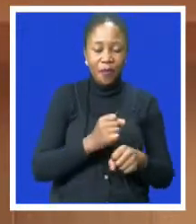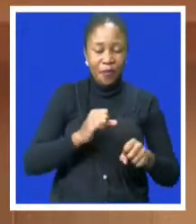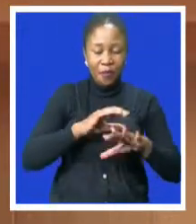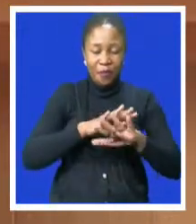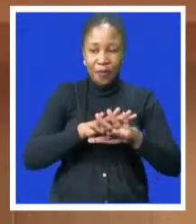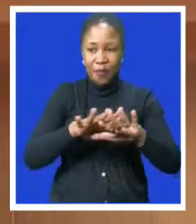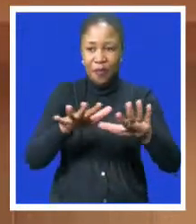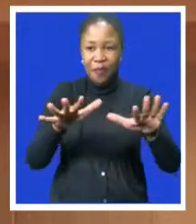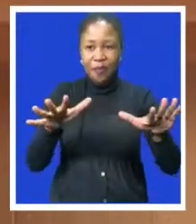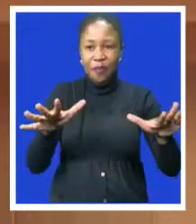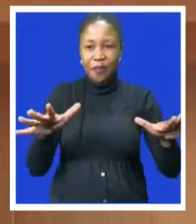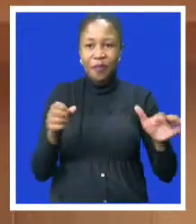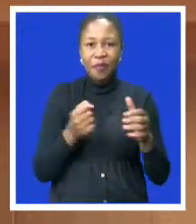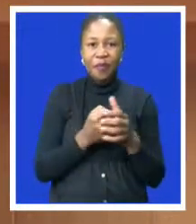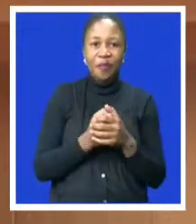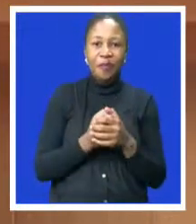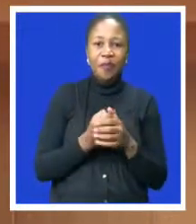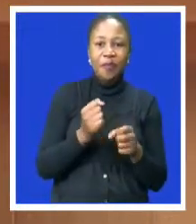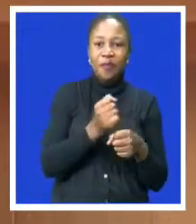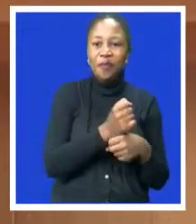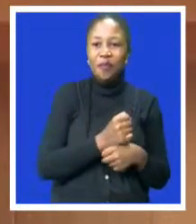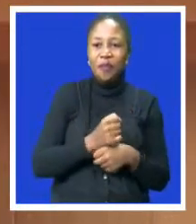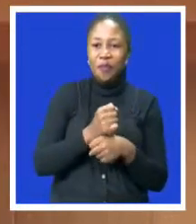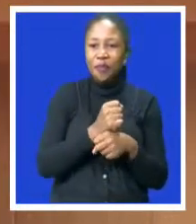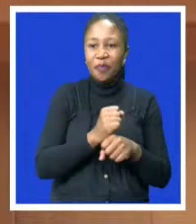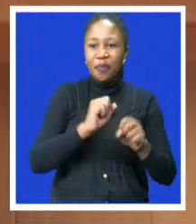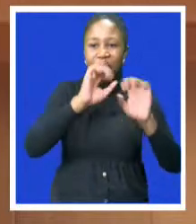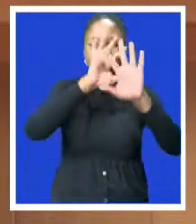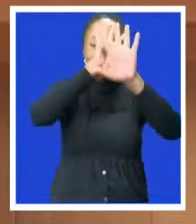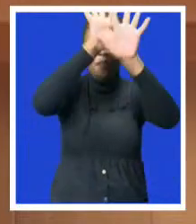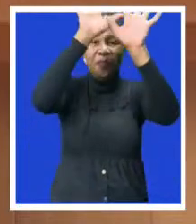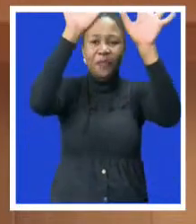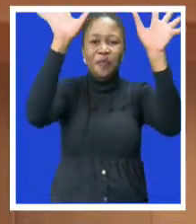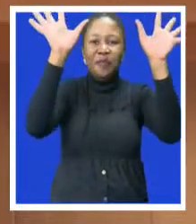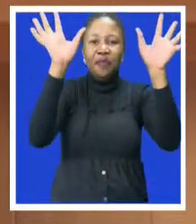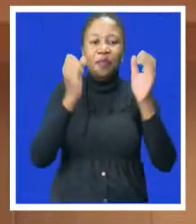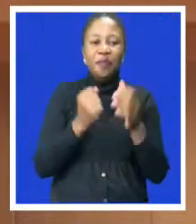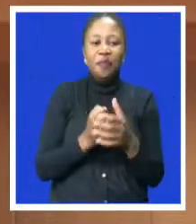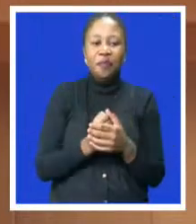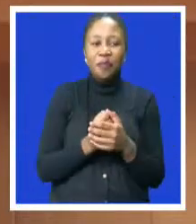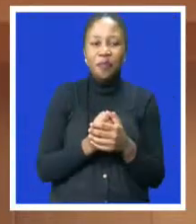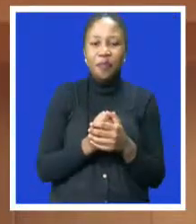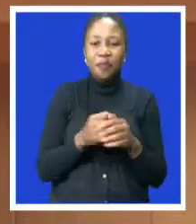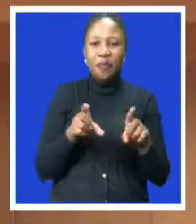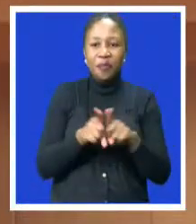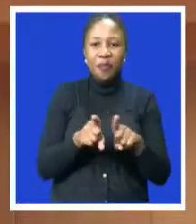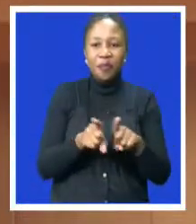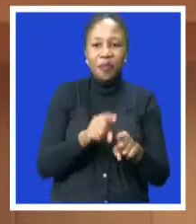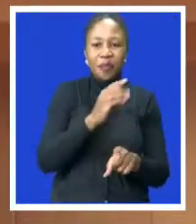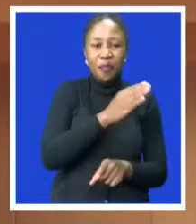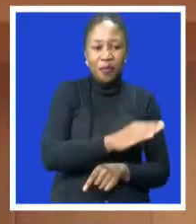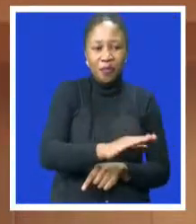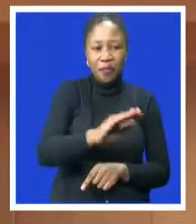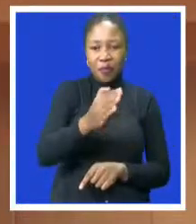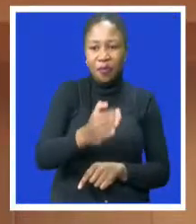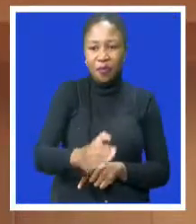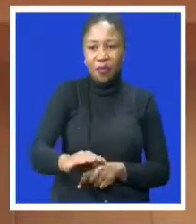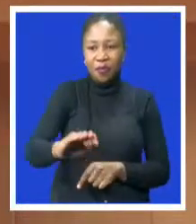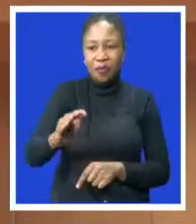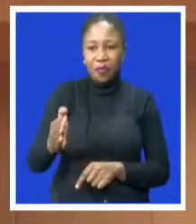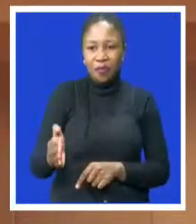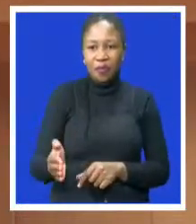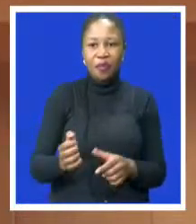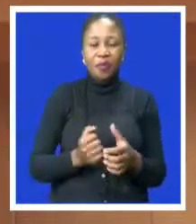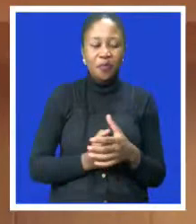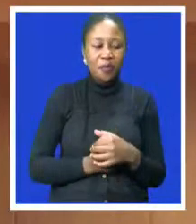it's about the sky, it's about water, the seas. So we are going to sing a